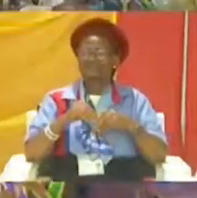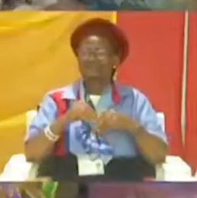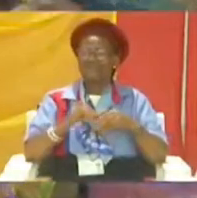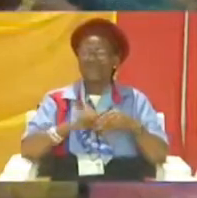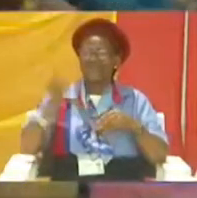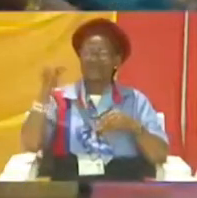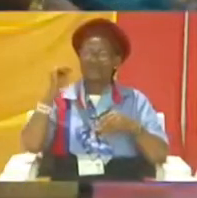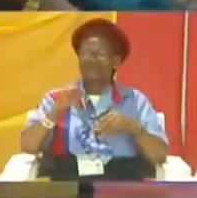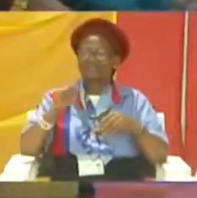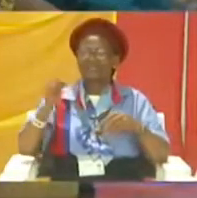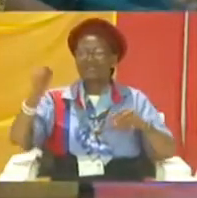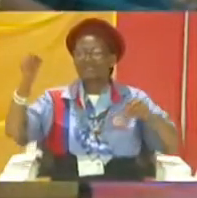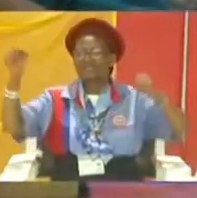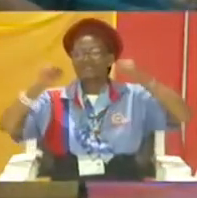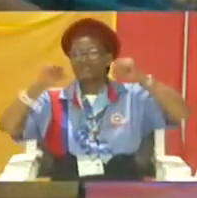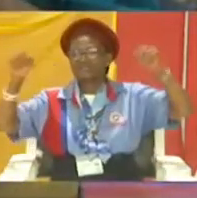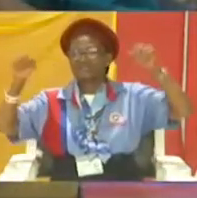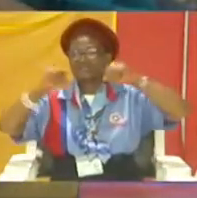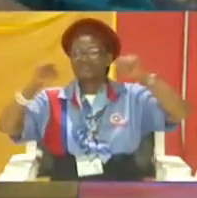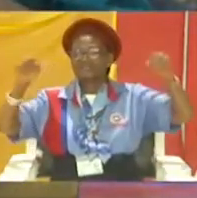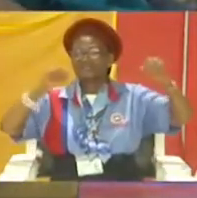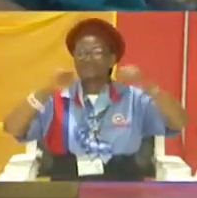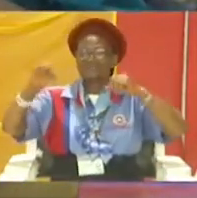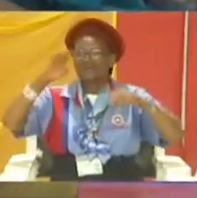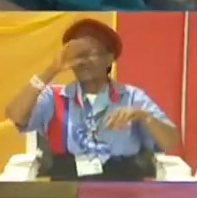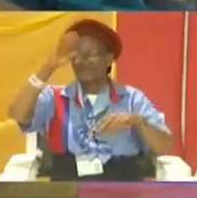was a sportsman.